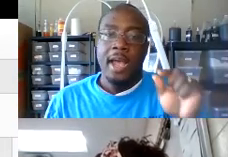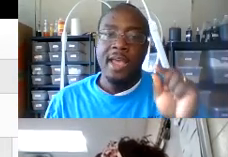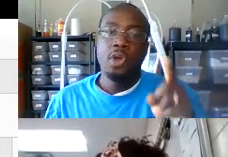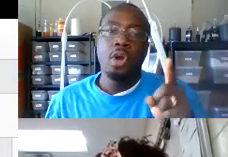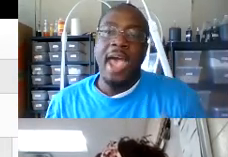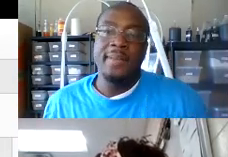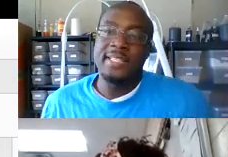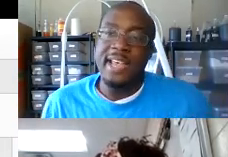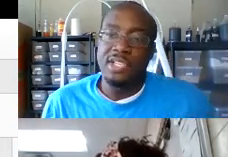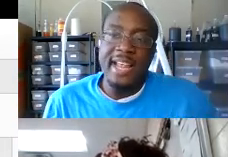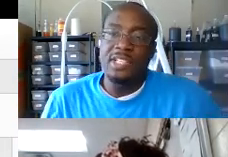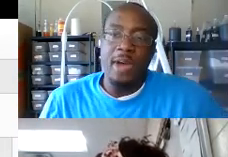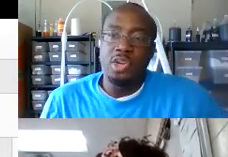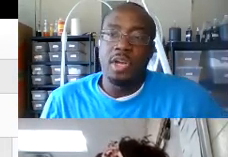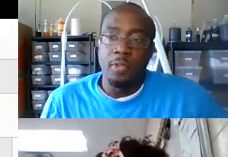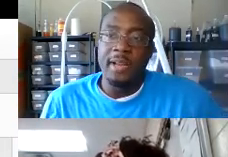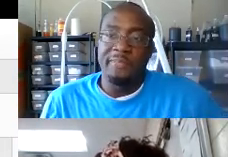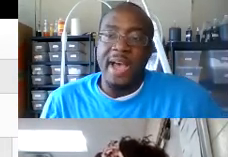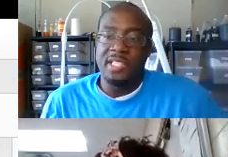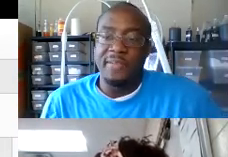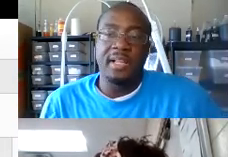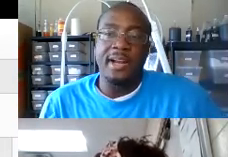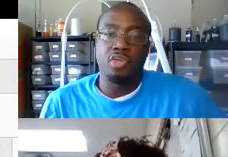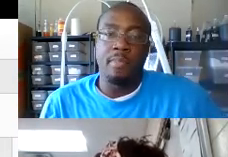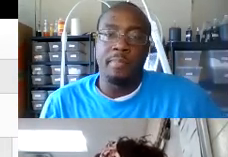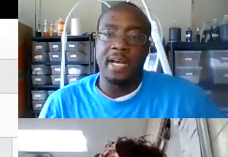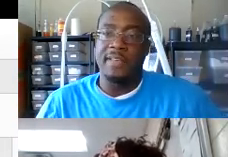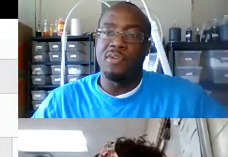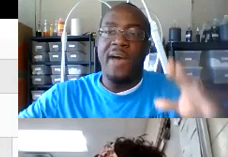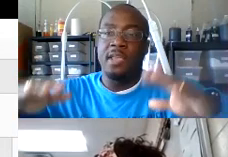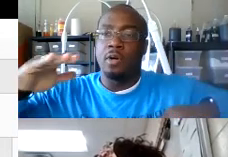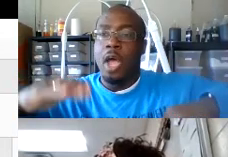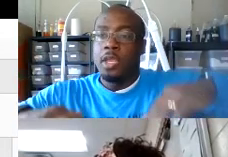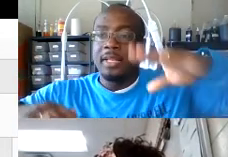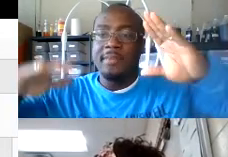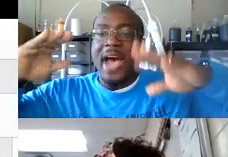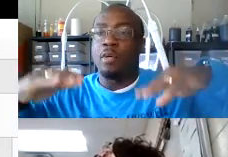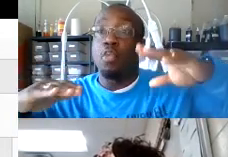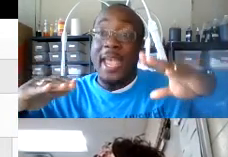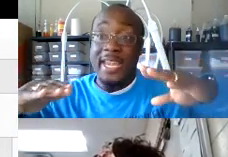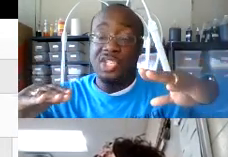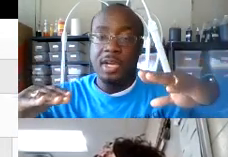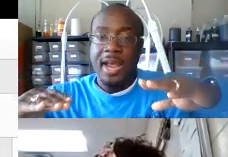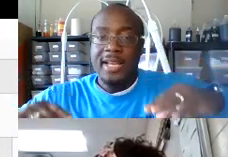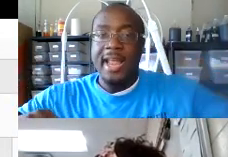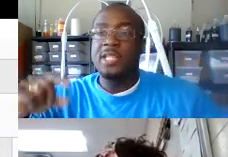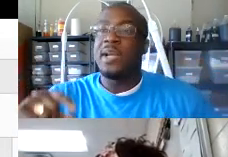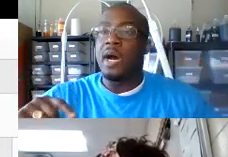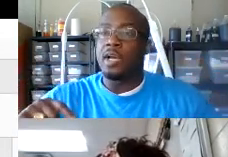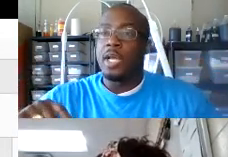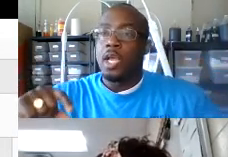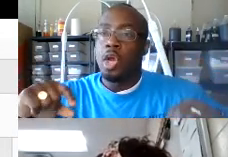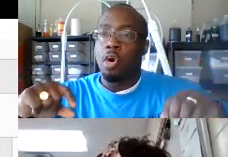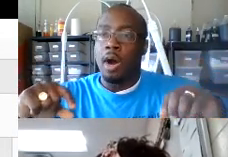use. If you don't have this tester, that is when you can really find yourself in a lot of trouble, because if you find your leaves out of range, then